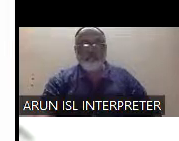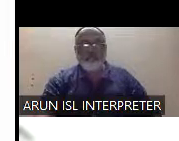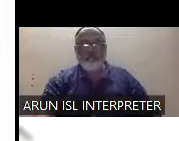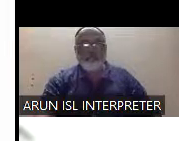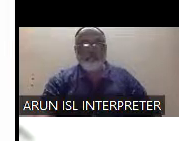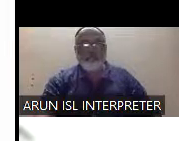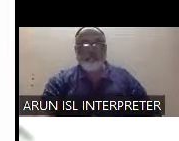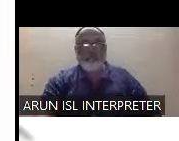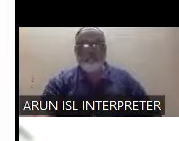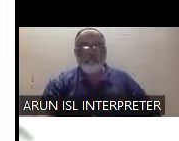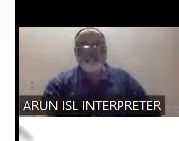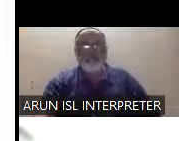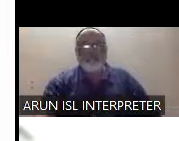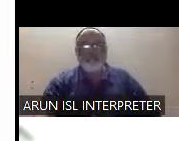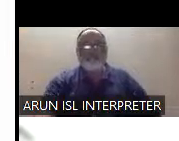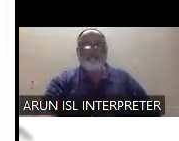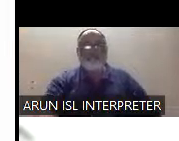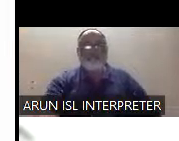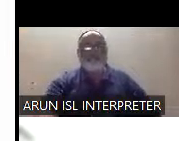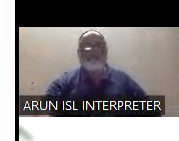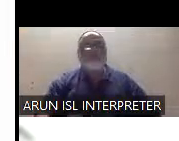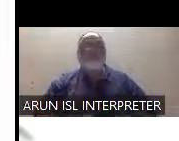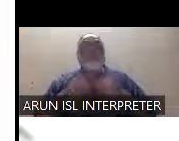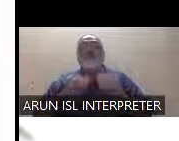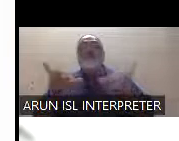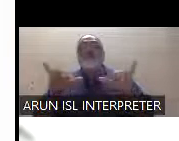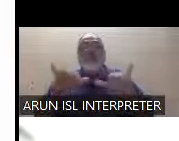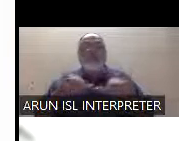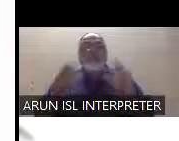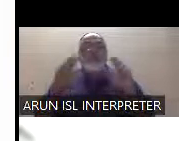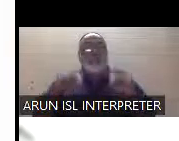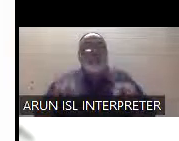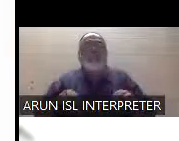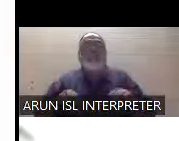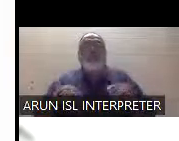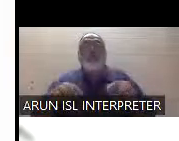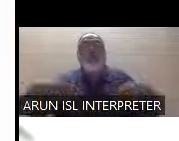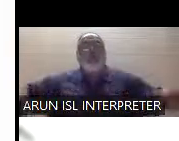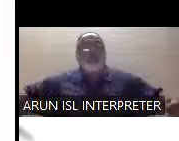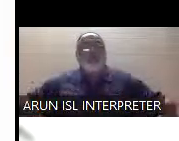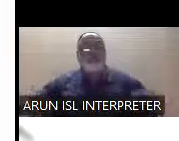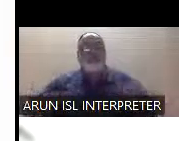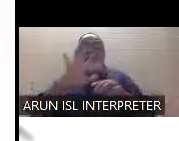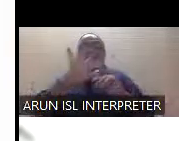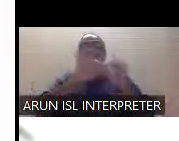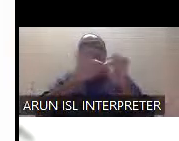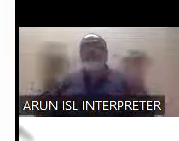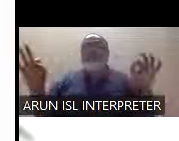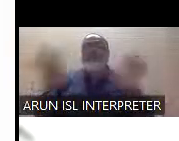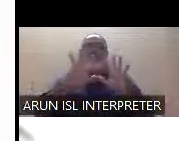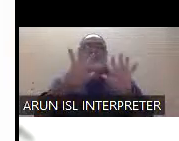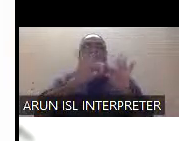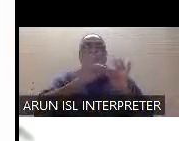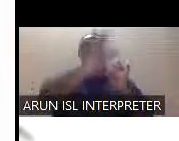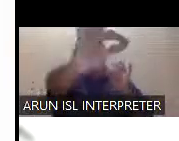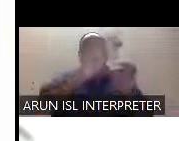The turning space that would be required for a wheelchair is around usually 5 feet by 5 feet. So again, at the end